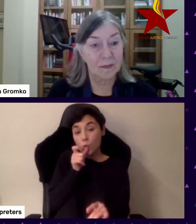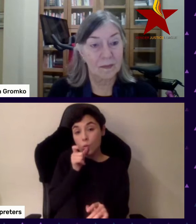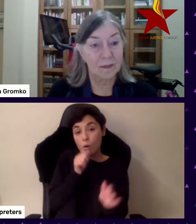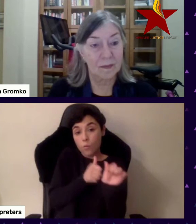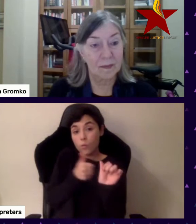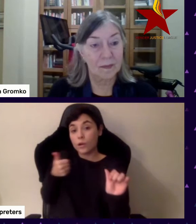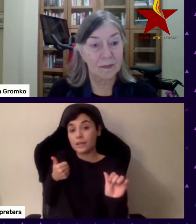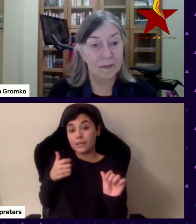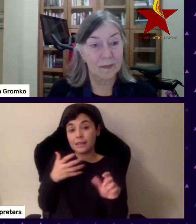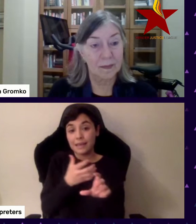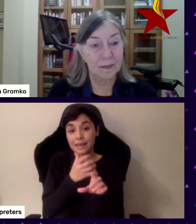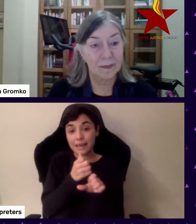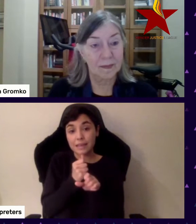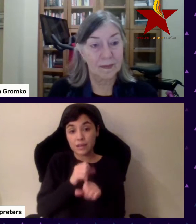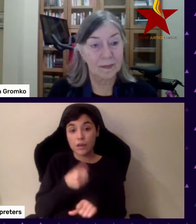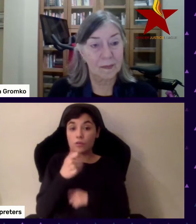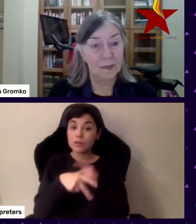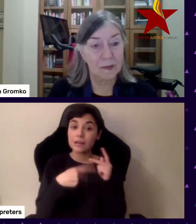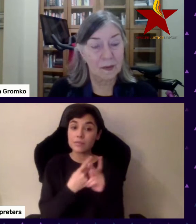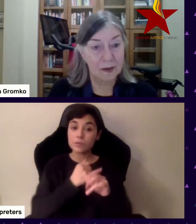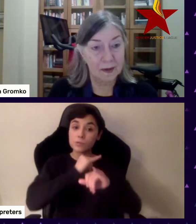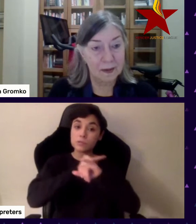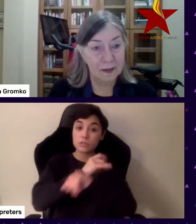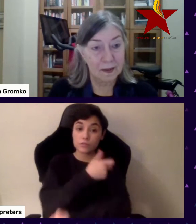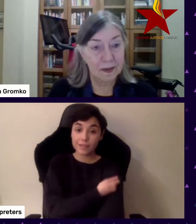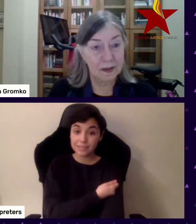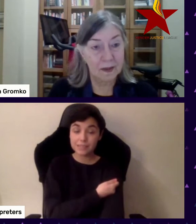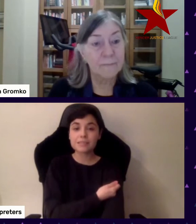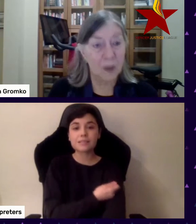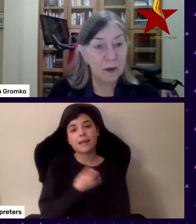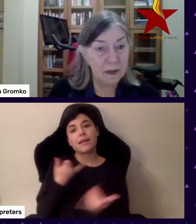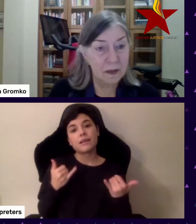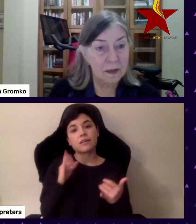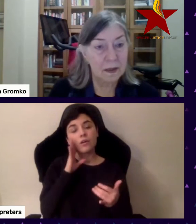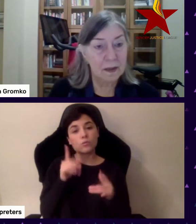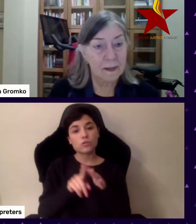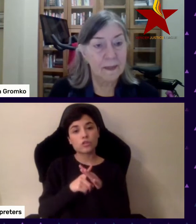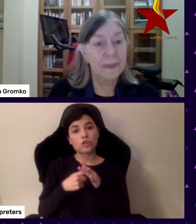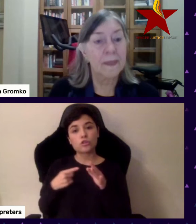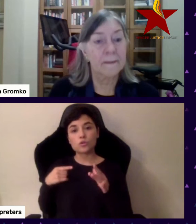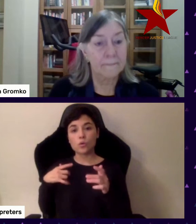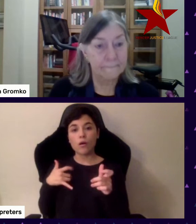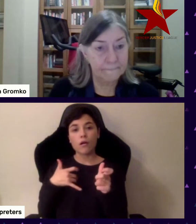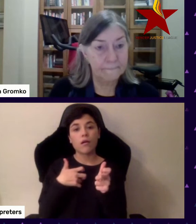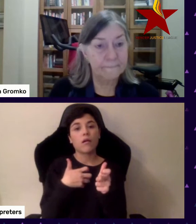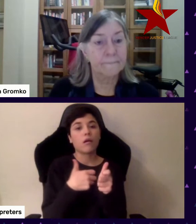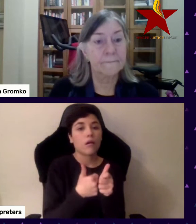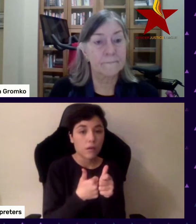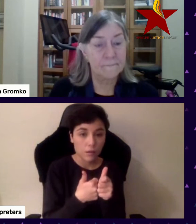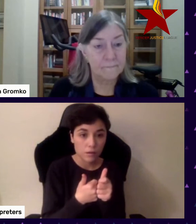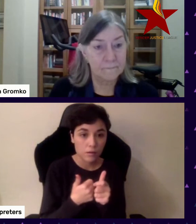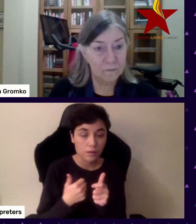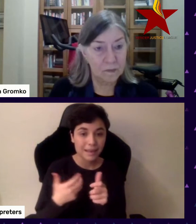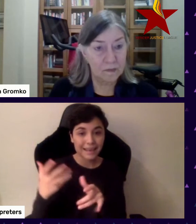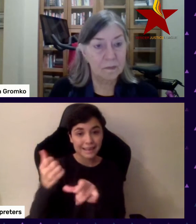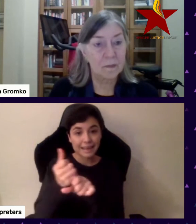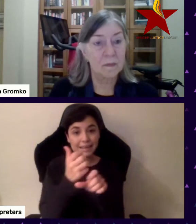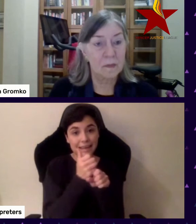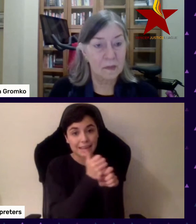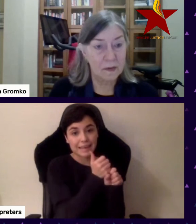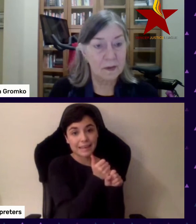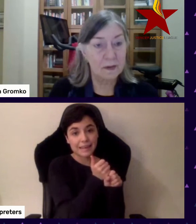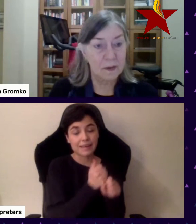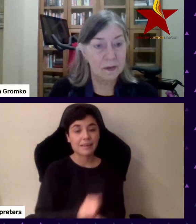And to Dr. Gromko, we do have providers in office, so we have several offices located everywhere. And a lot of us folks have